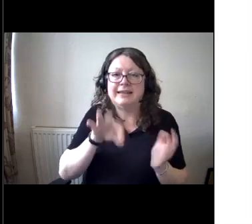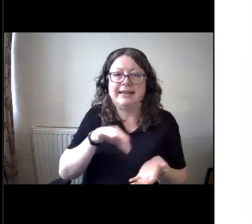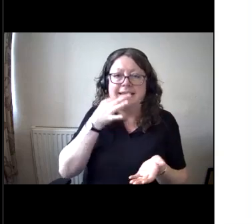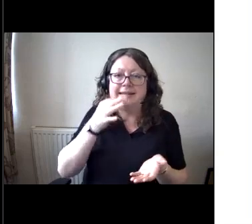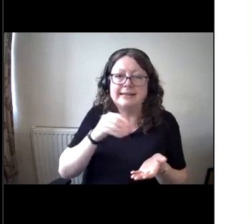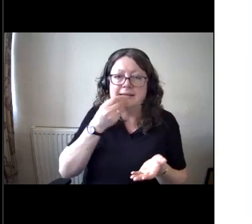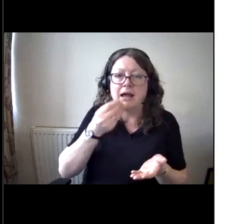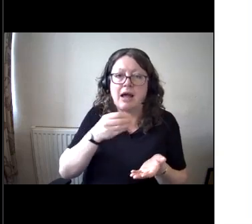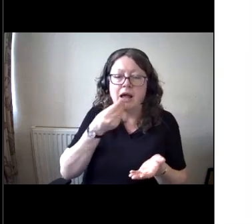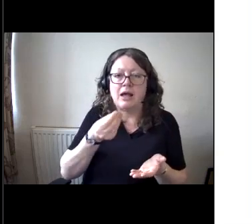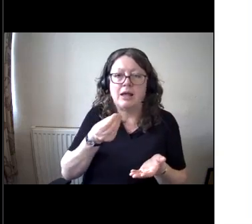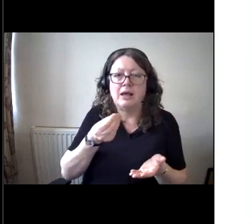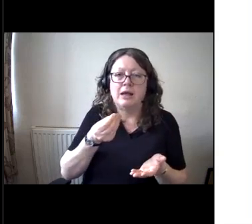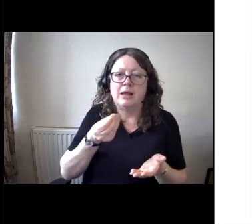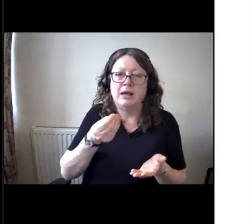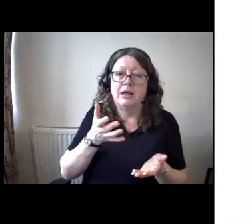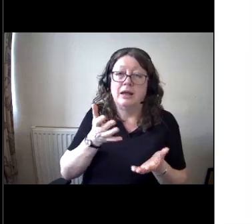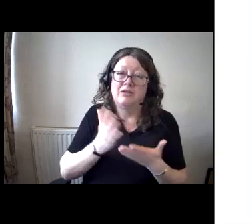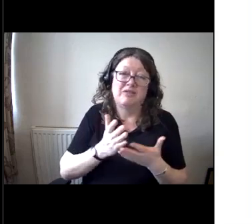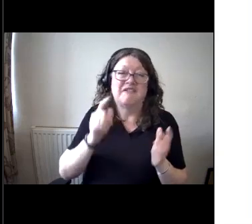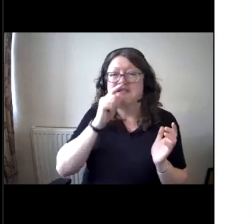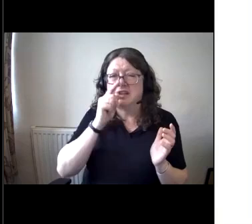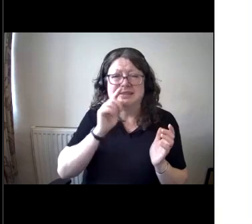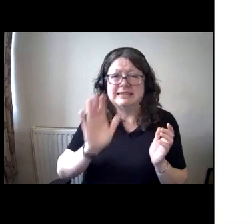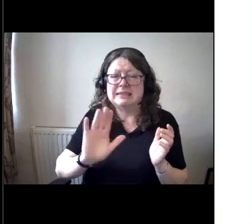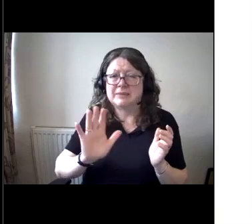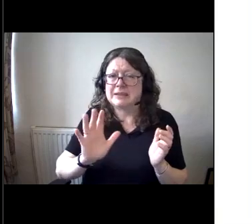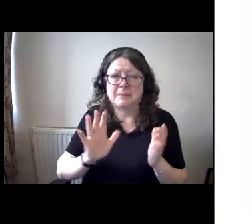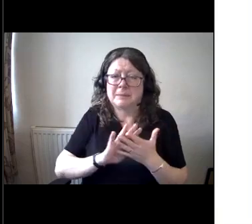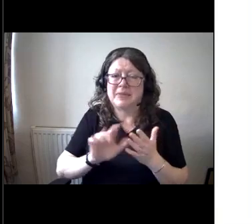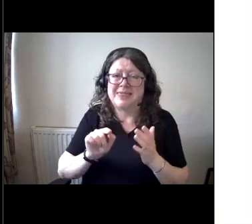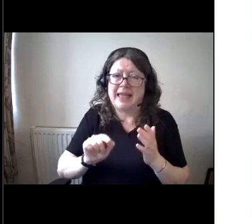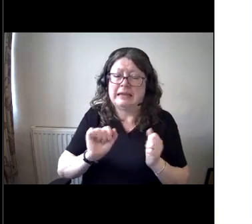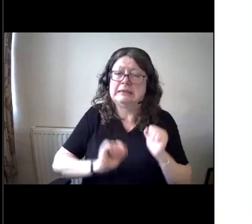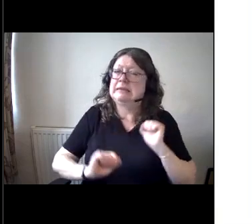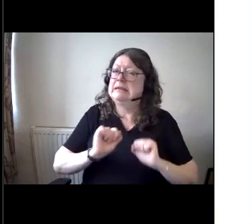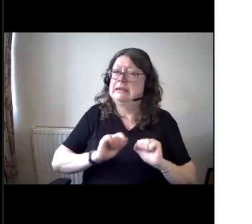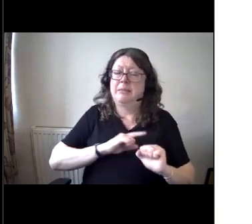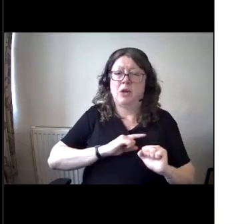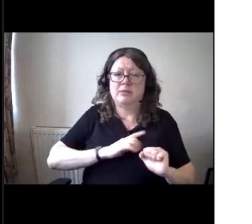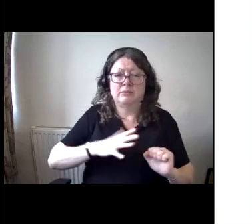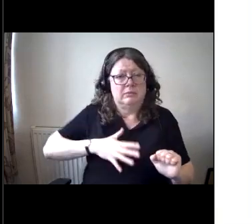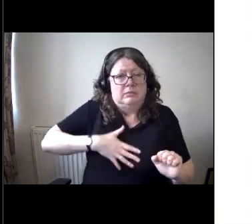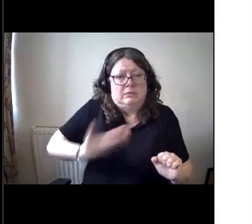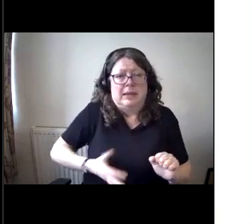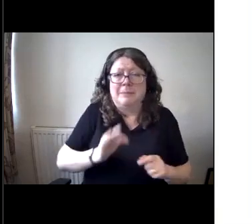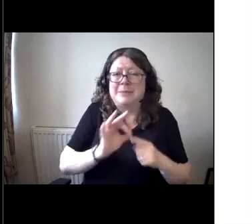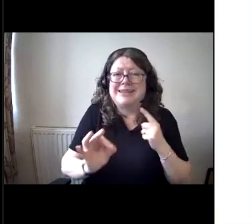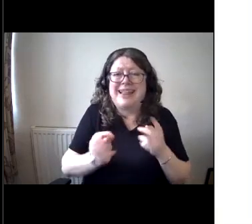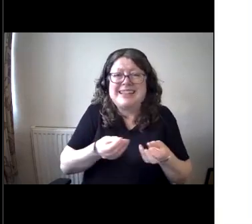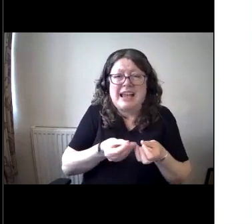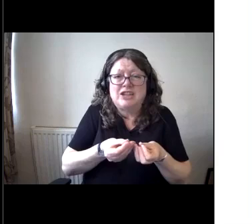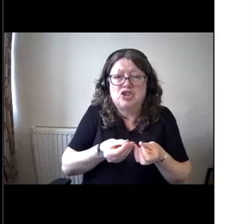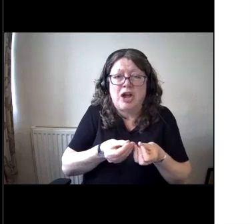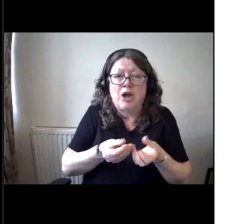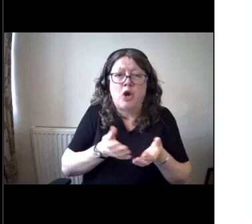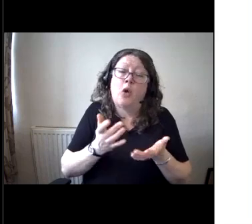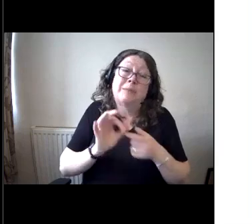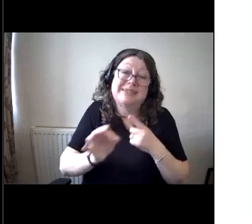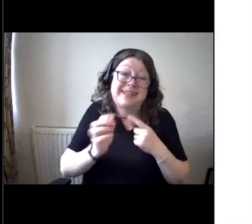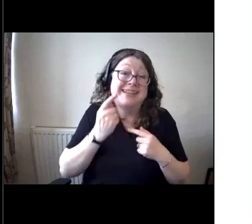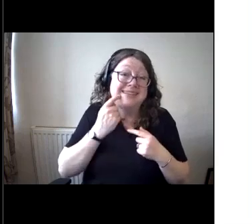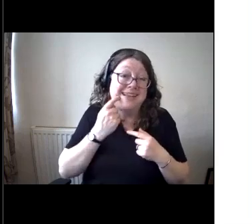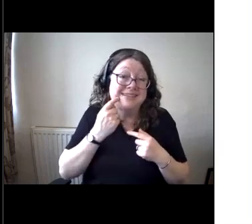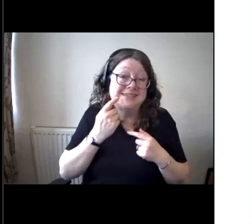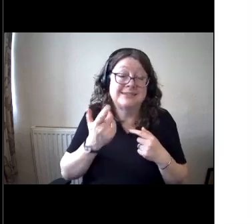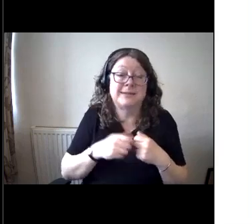they have a low tolerance for certain textures, certain tastes. Also, in terms of smells, for some of our young people, they can be